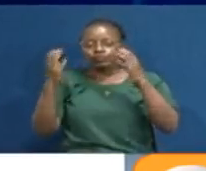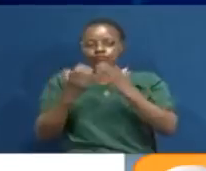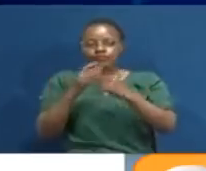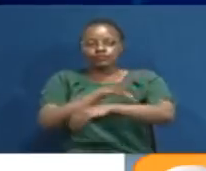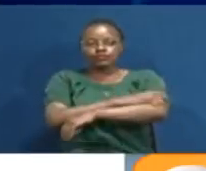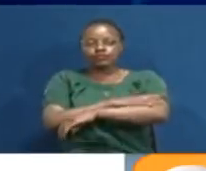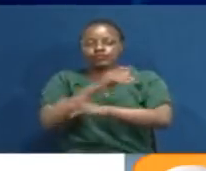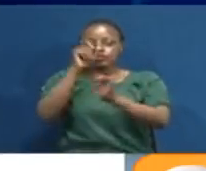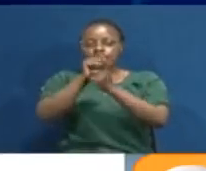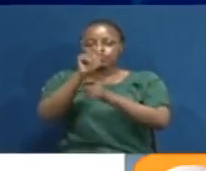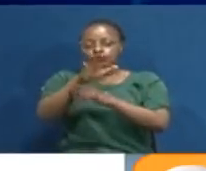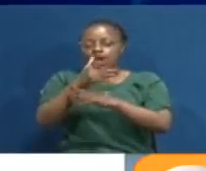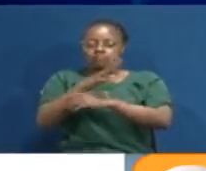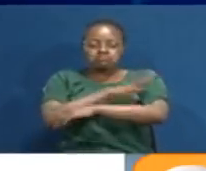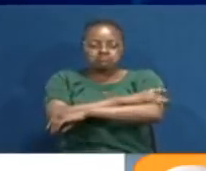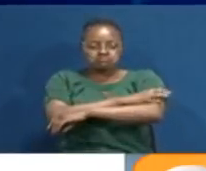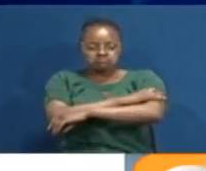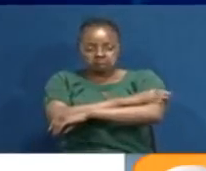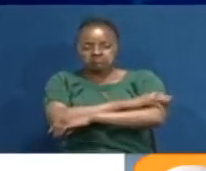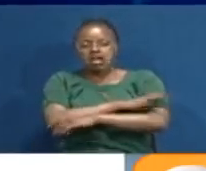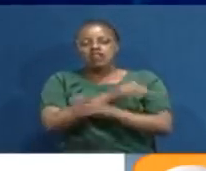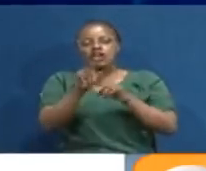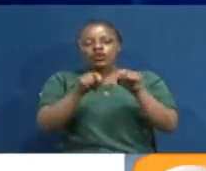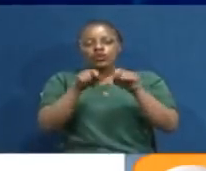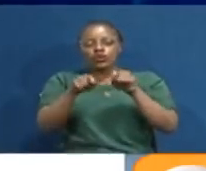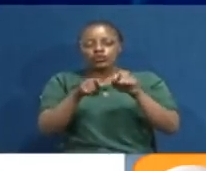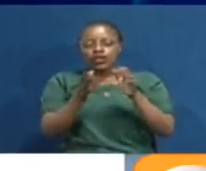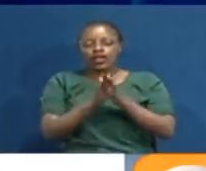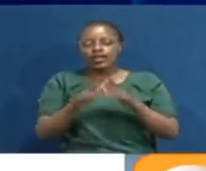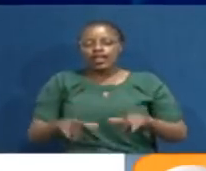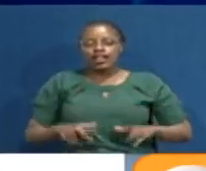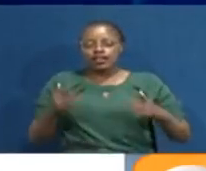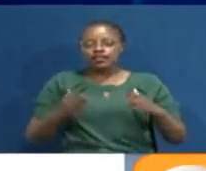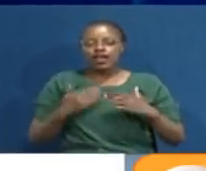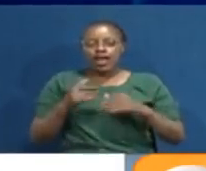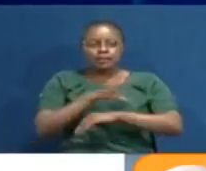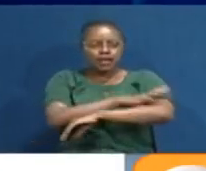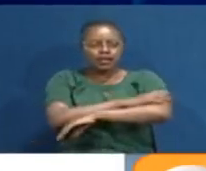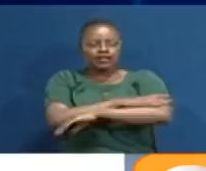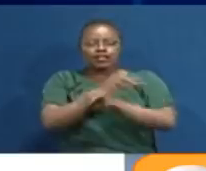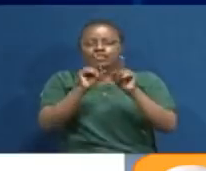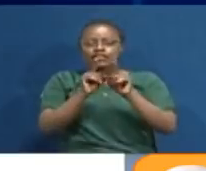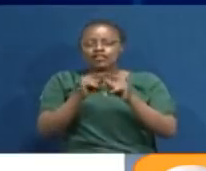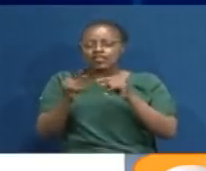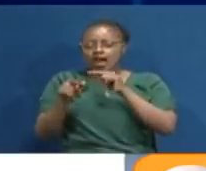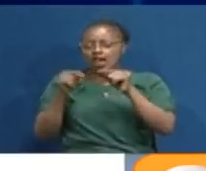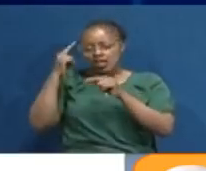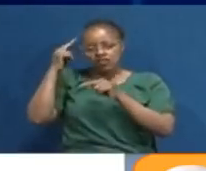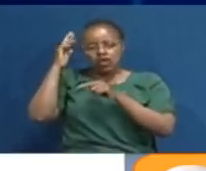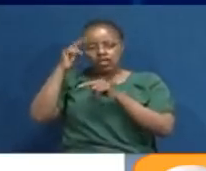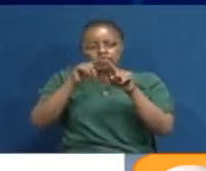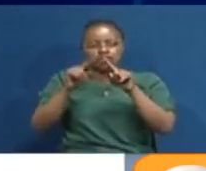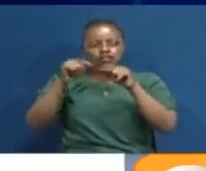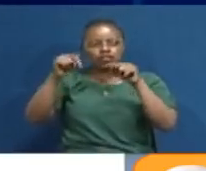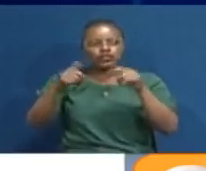is measure your blood pressure, control it, live longer. Hypertension is known as the silent killer for a reason.